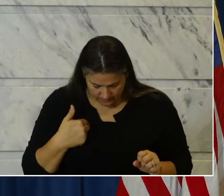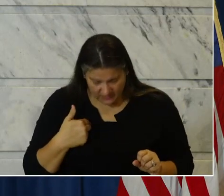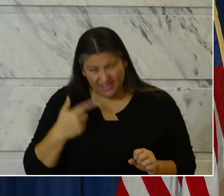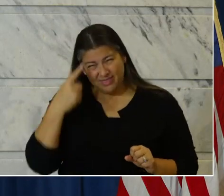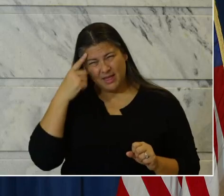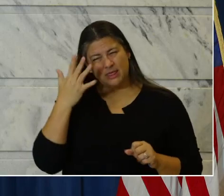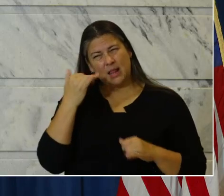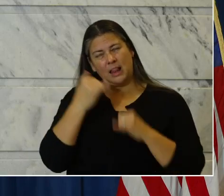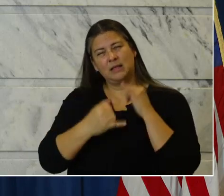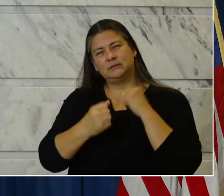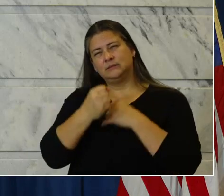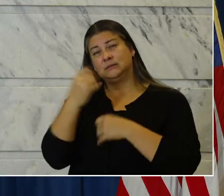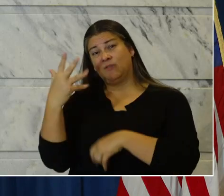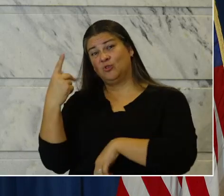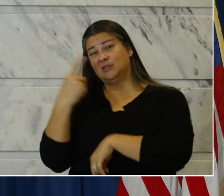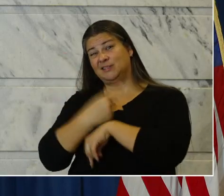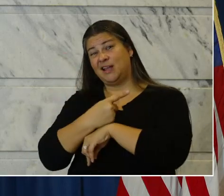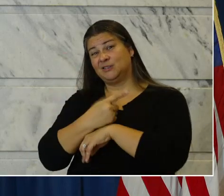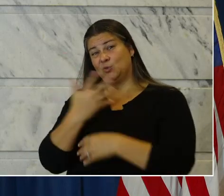several days, again,